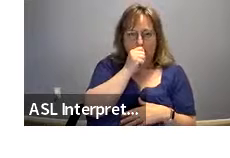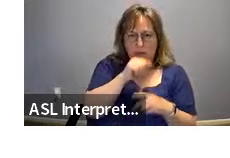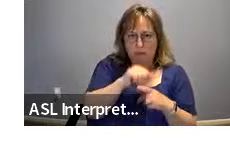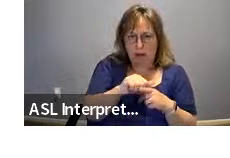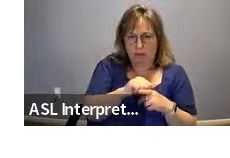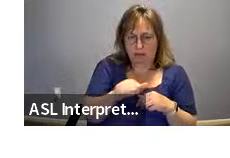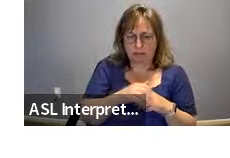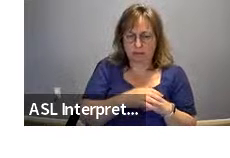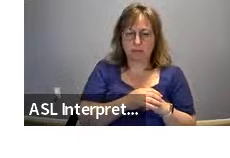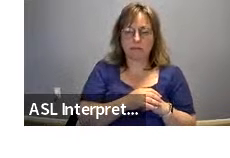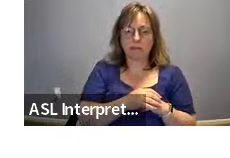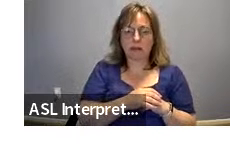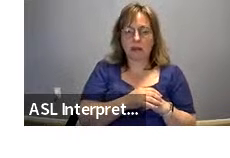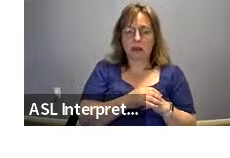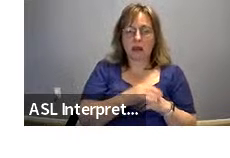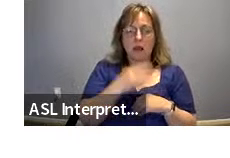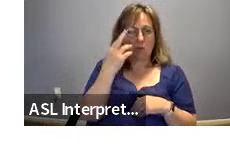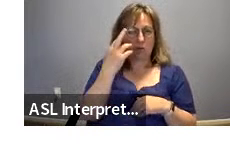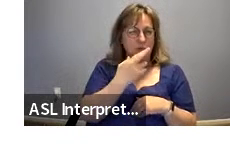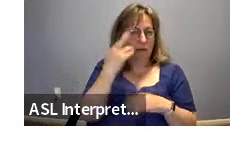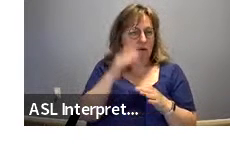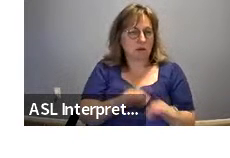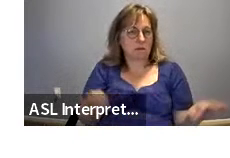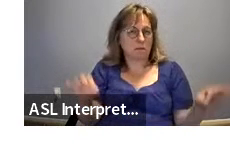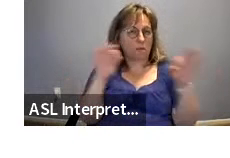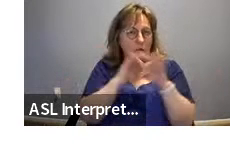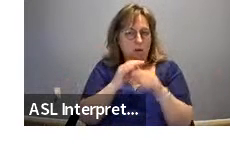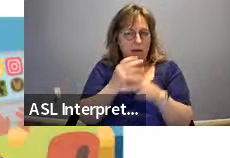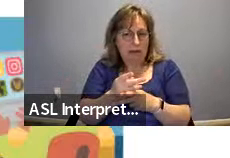keeping your students' information safe.